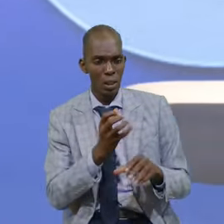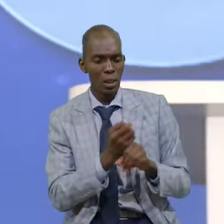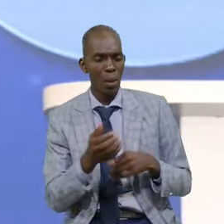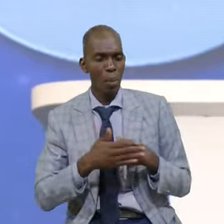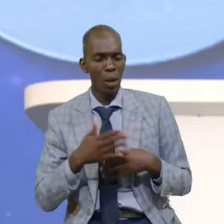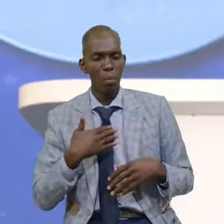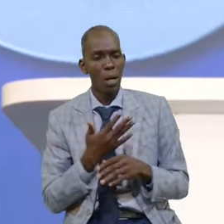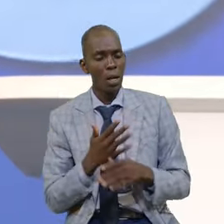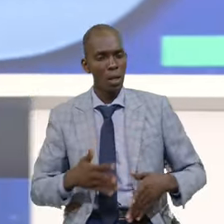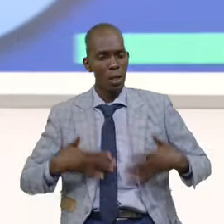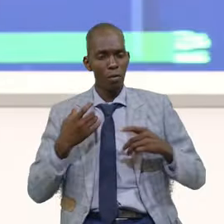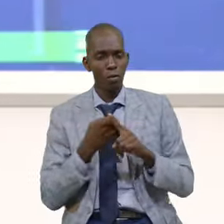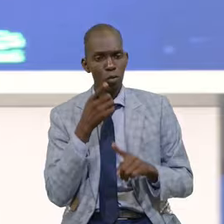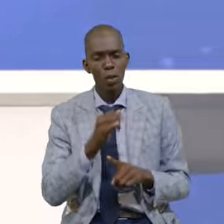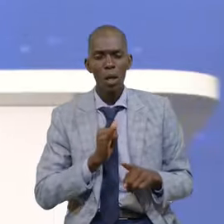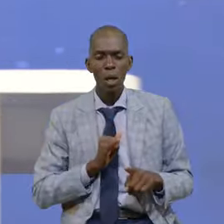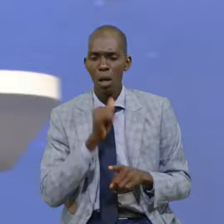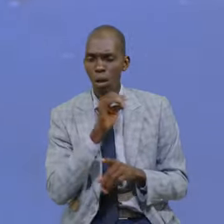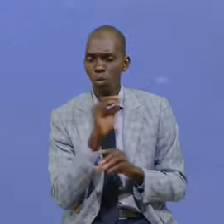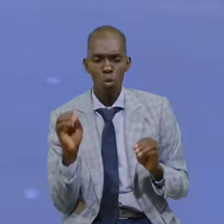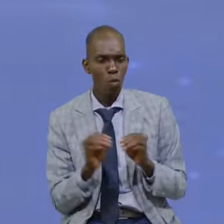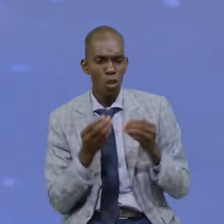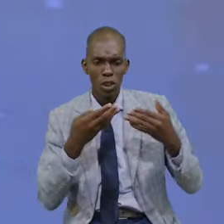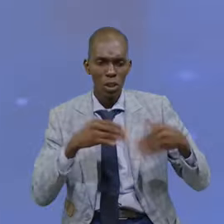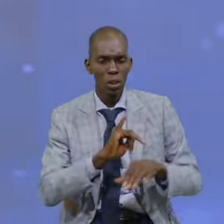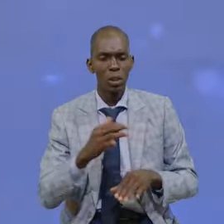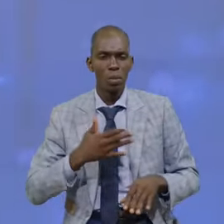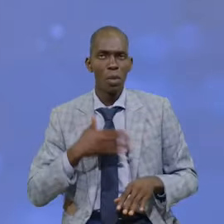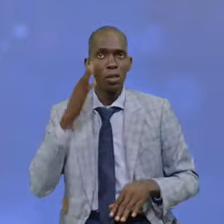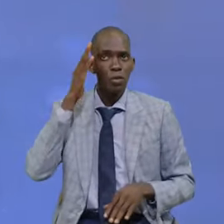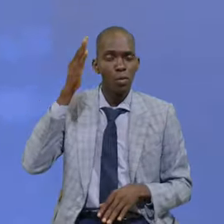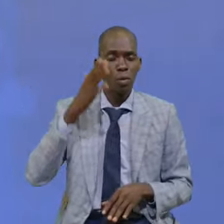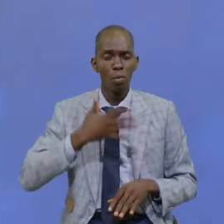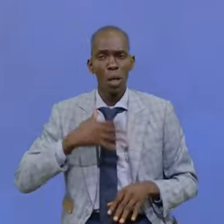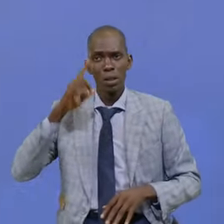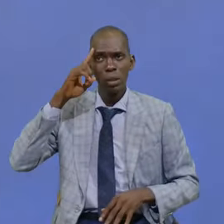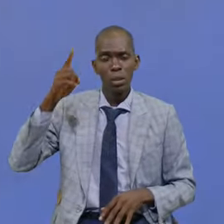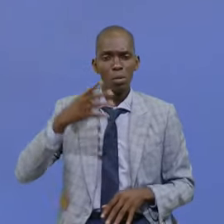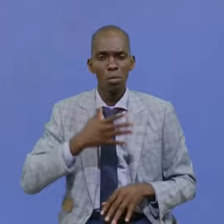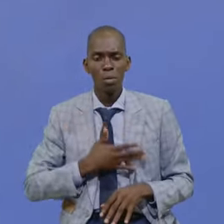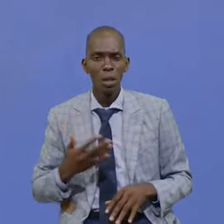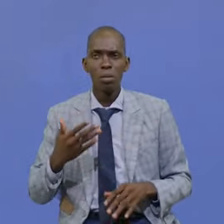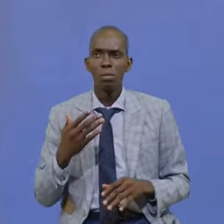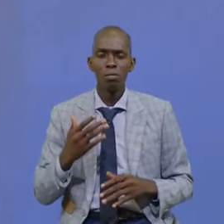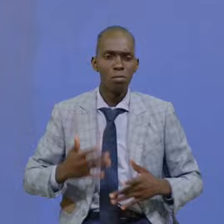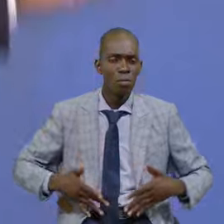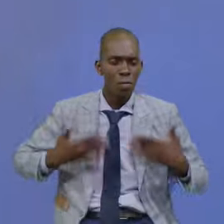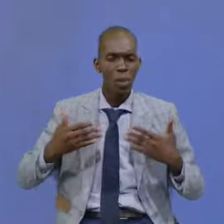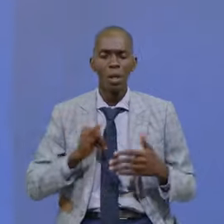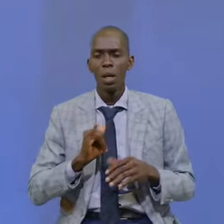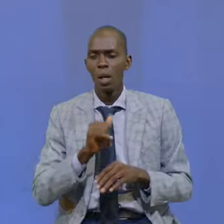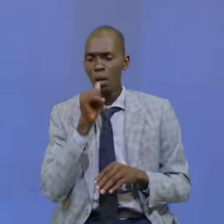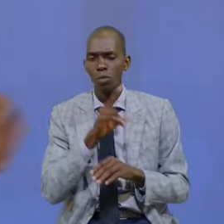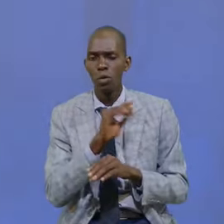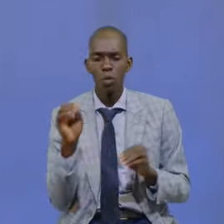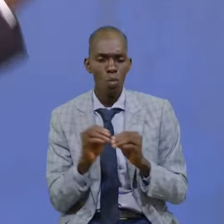get back my talent. I'm not selling anymore. I get back my destiny. I'm not selling